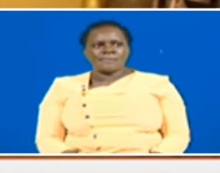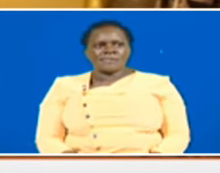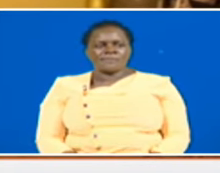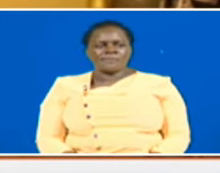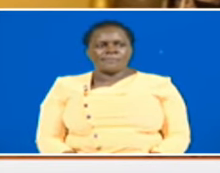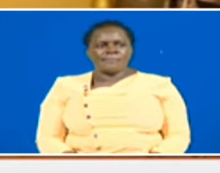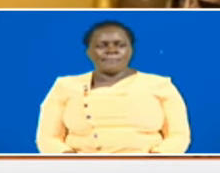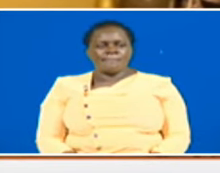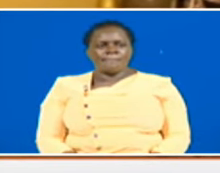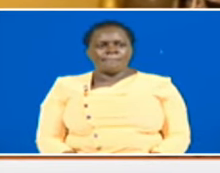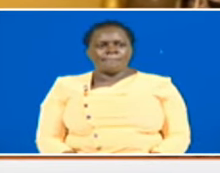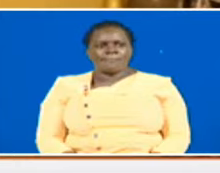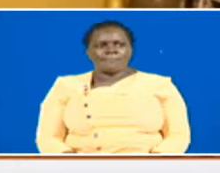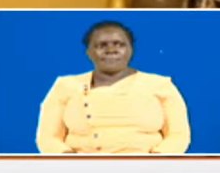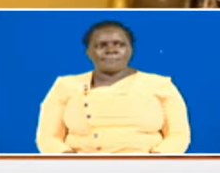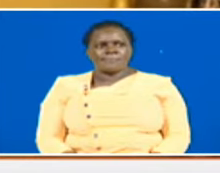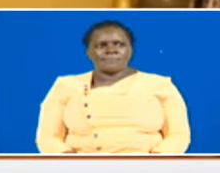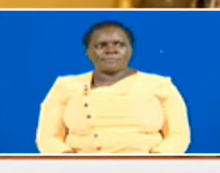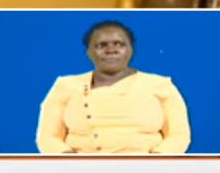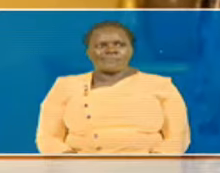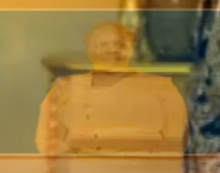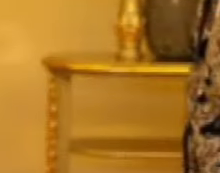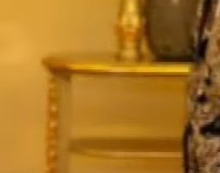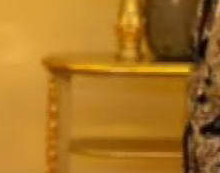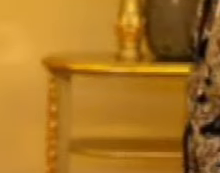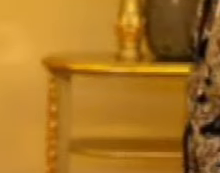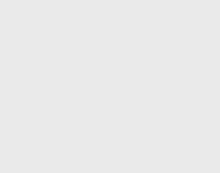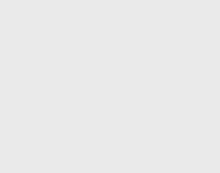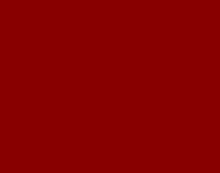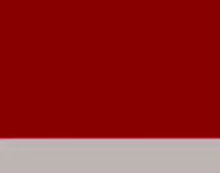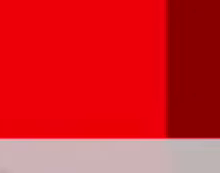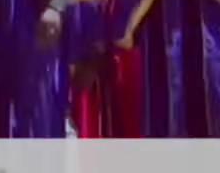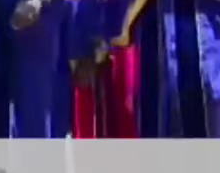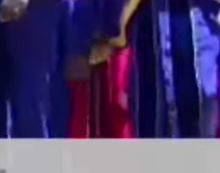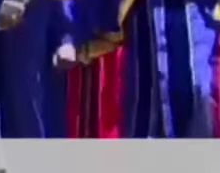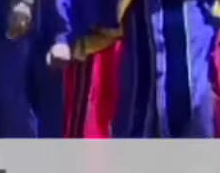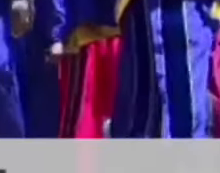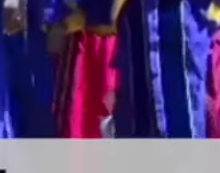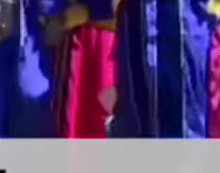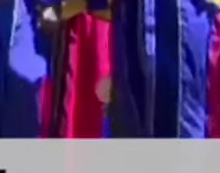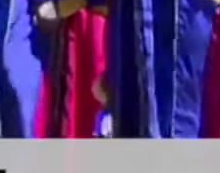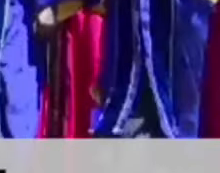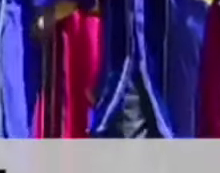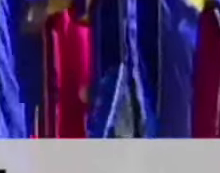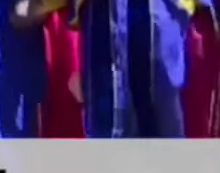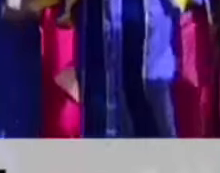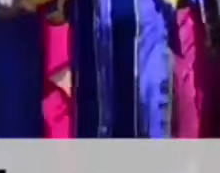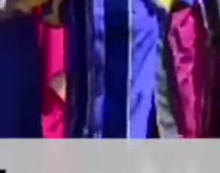Muthoka, KTN News. Let's take a break.